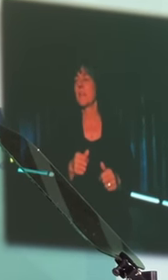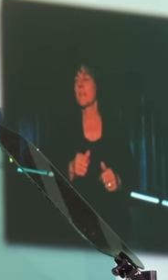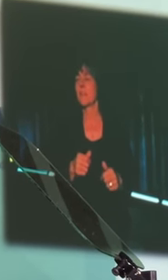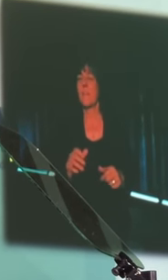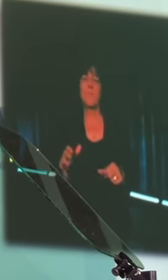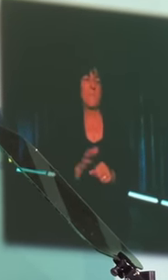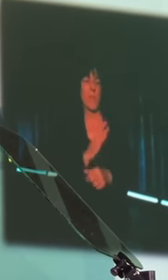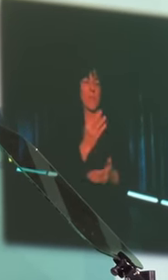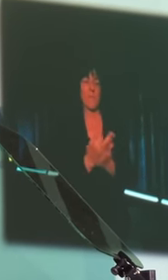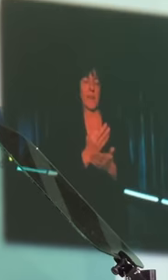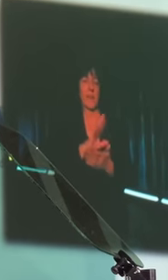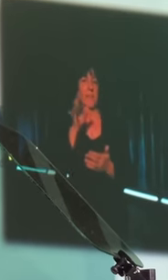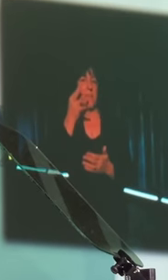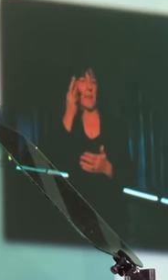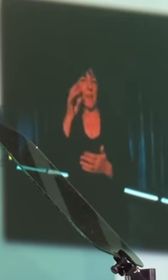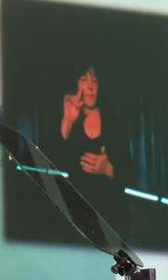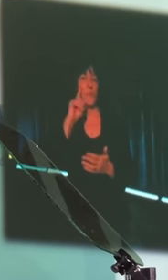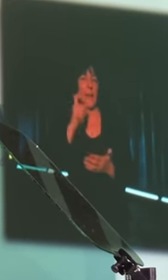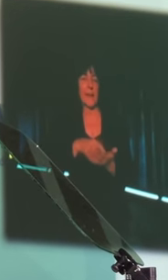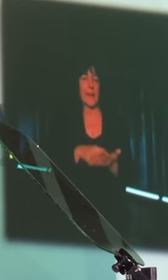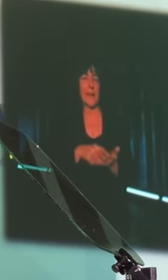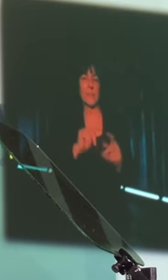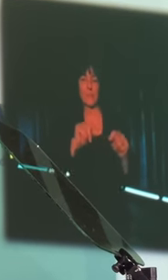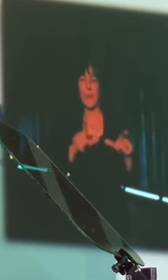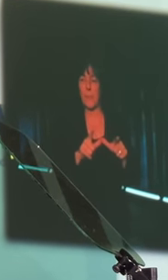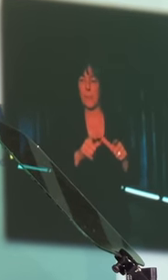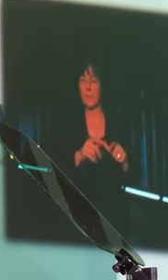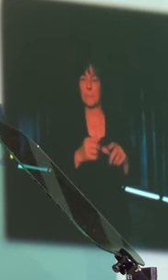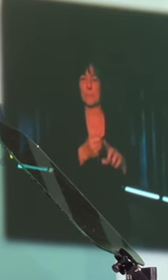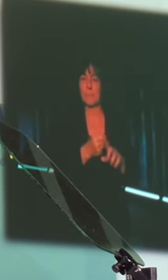fully funding the federally recognized tribal extension program,